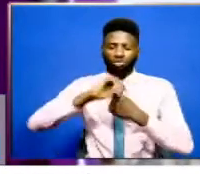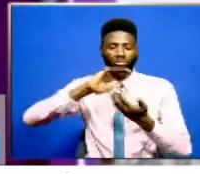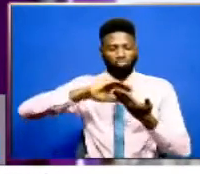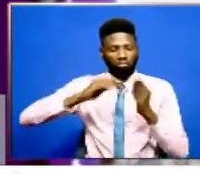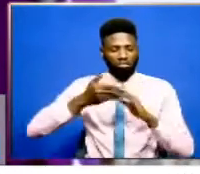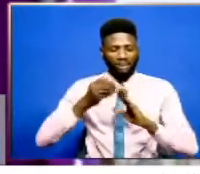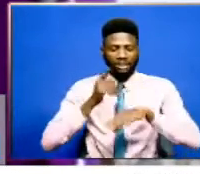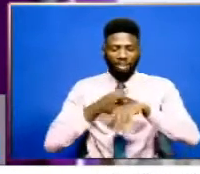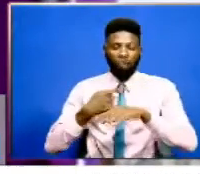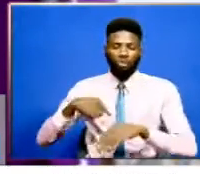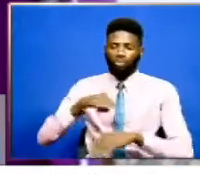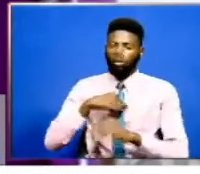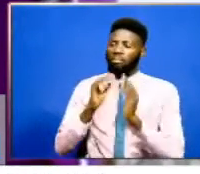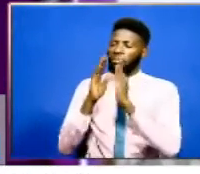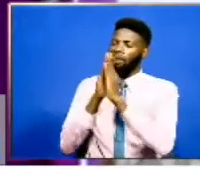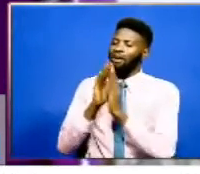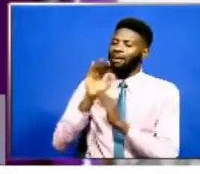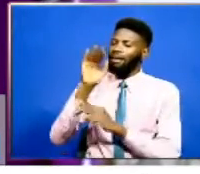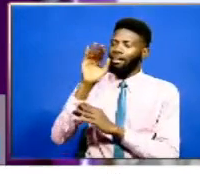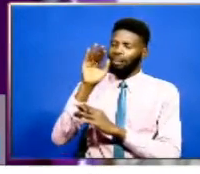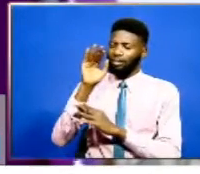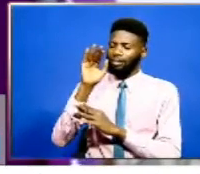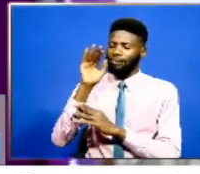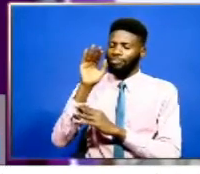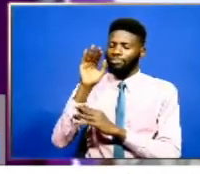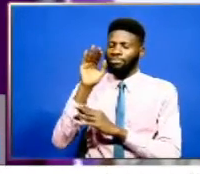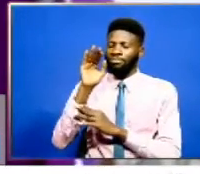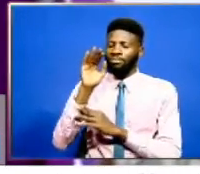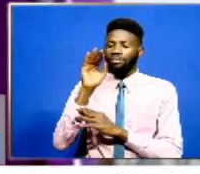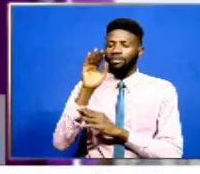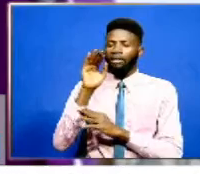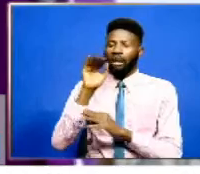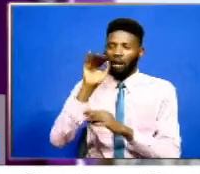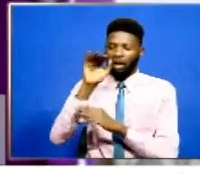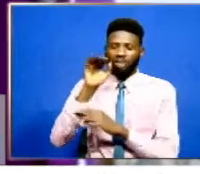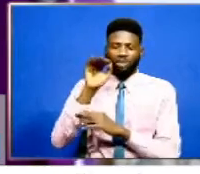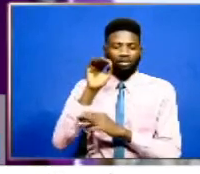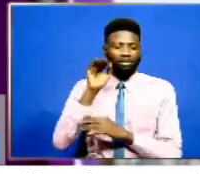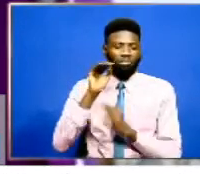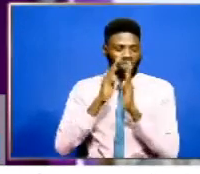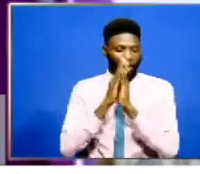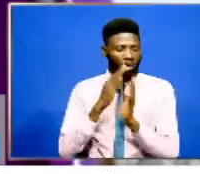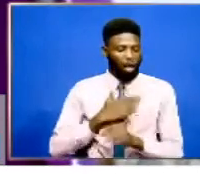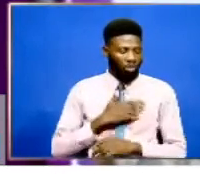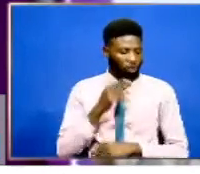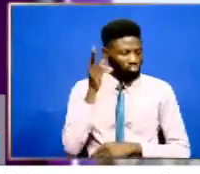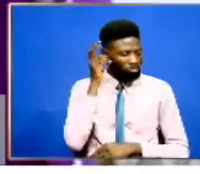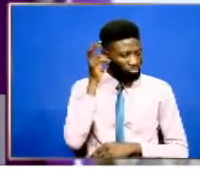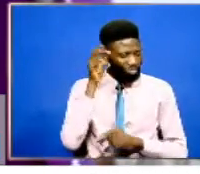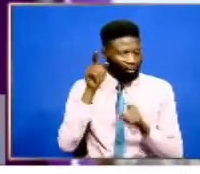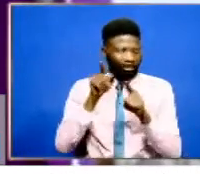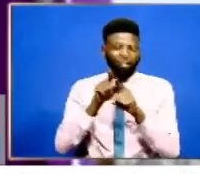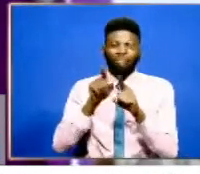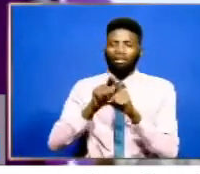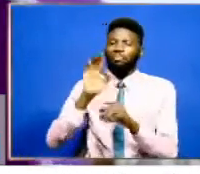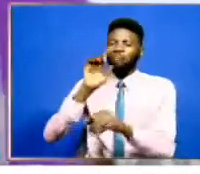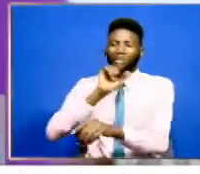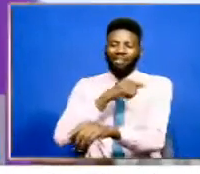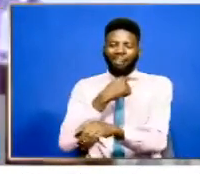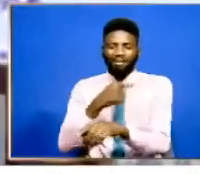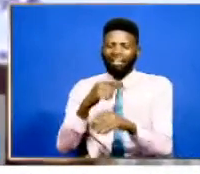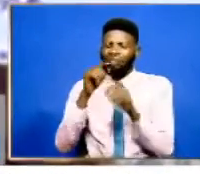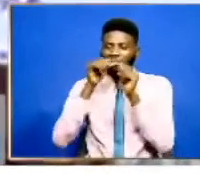penance, lend your merciful ear to our prayers, and in your kindness pour out the grace of your